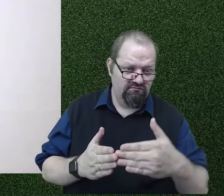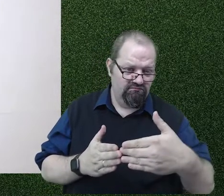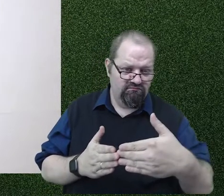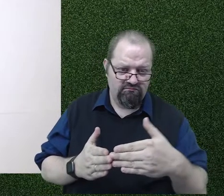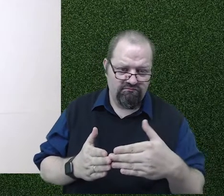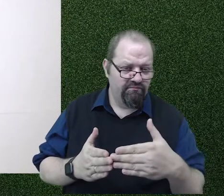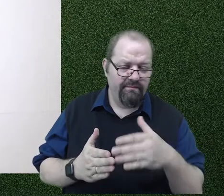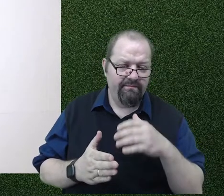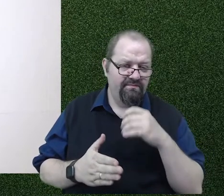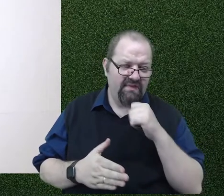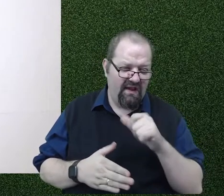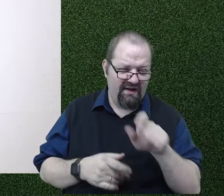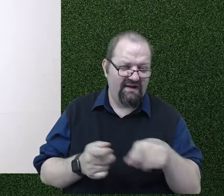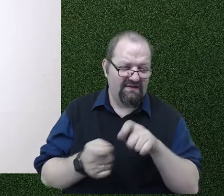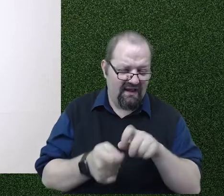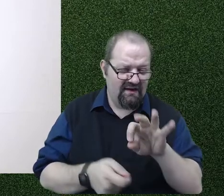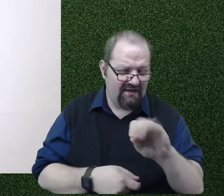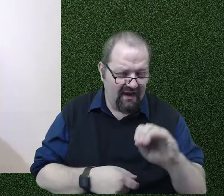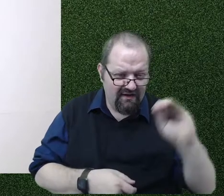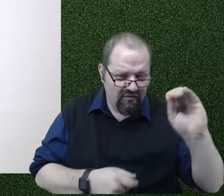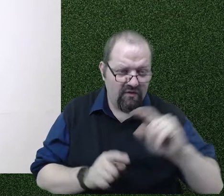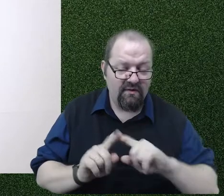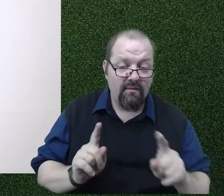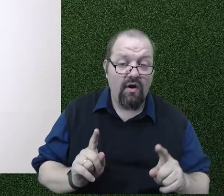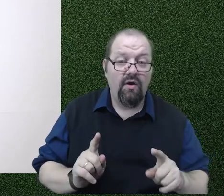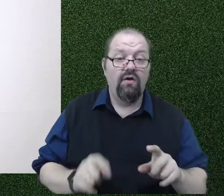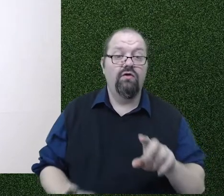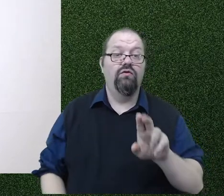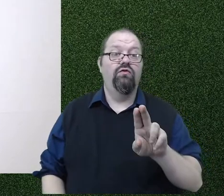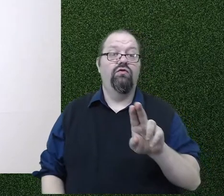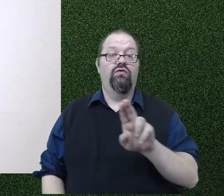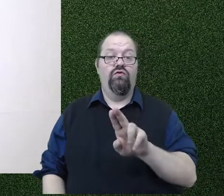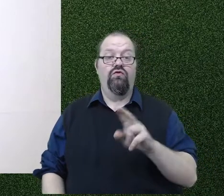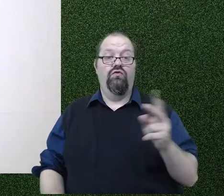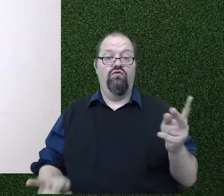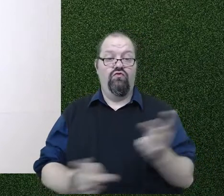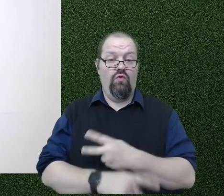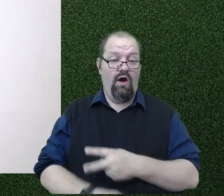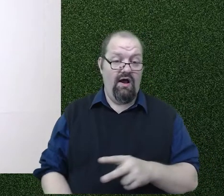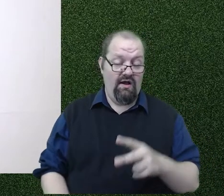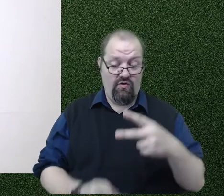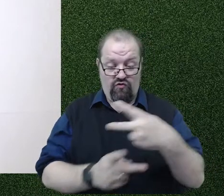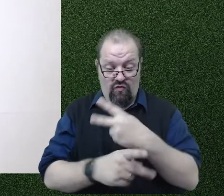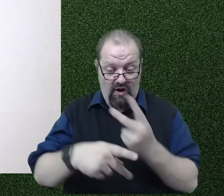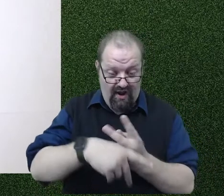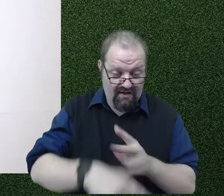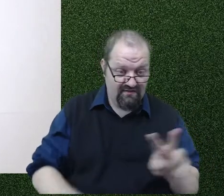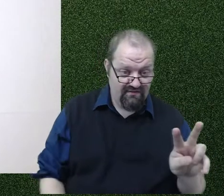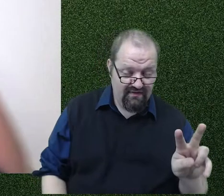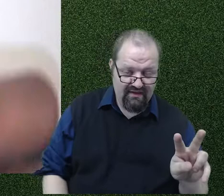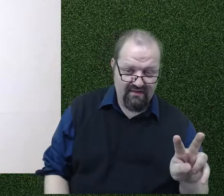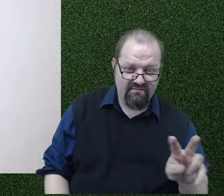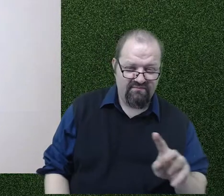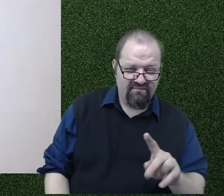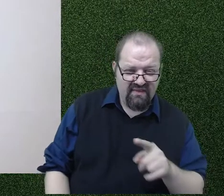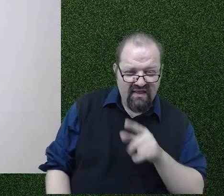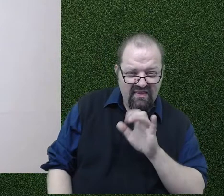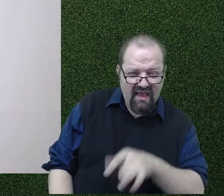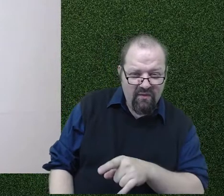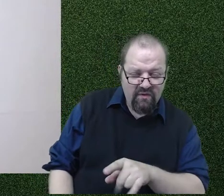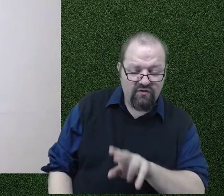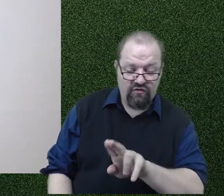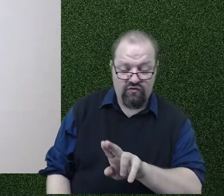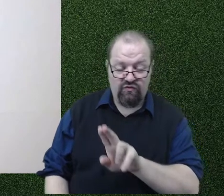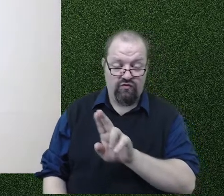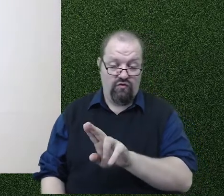angle between them. But u cross v more actually, that vector u cross v,